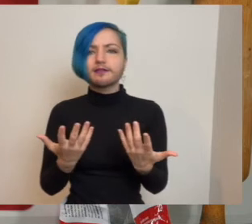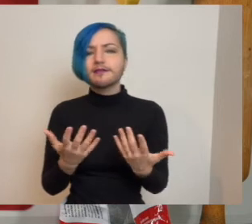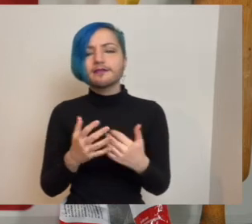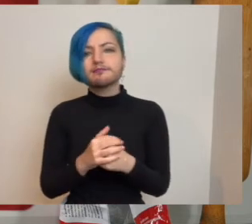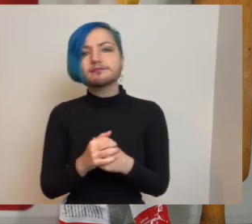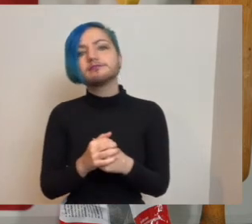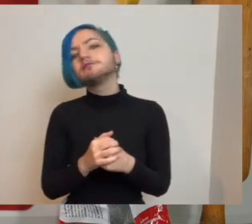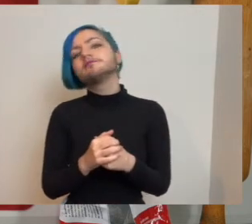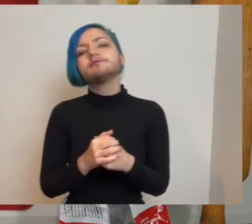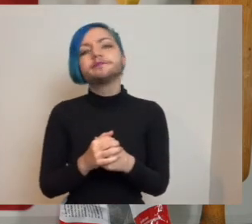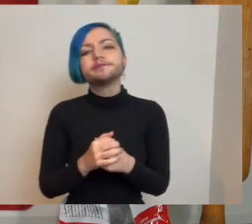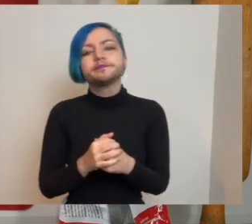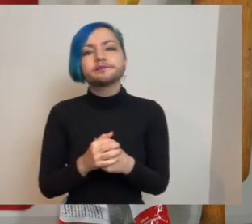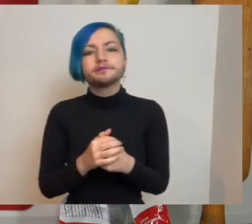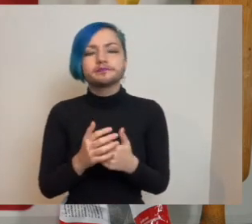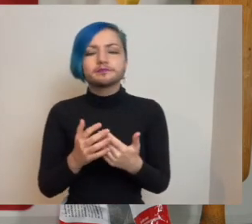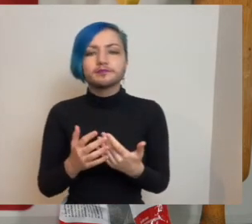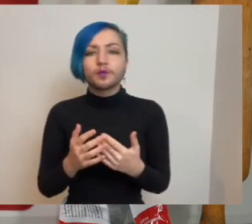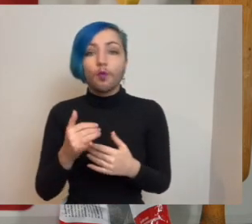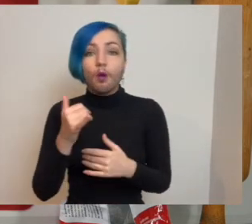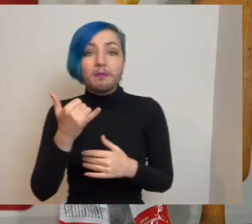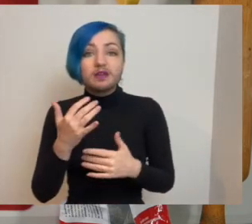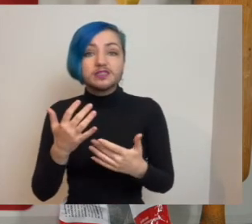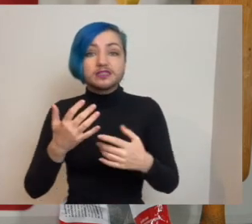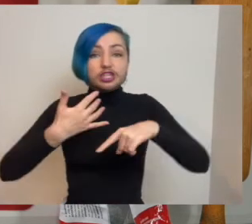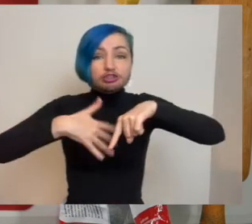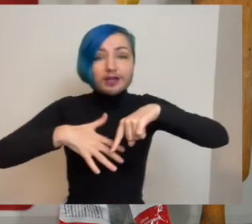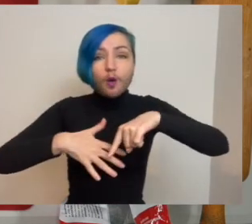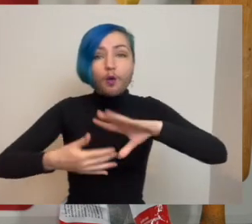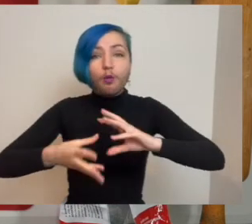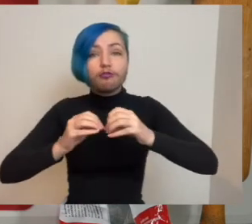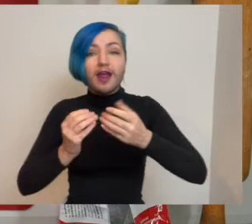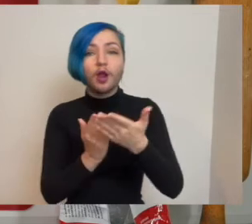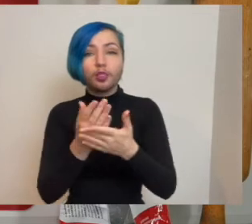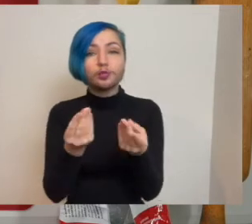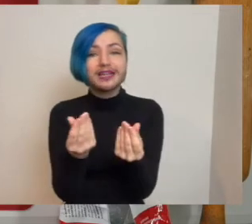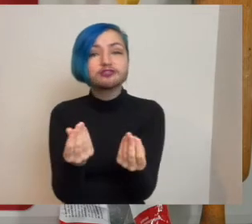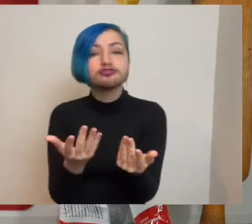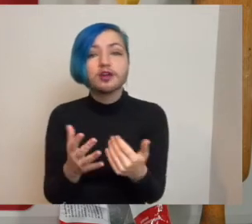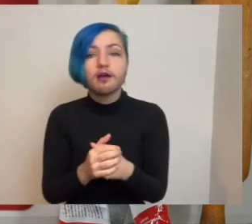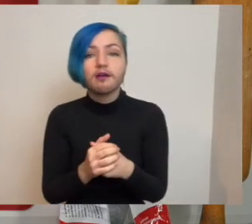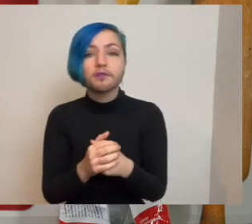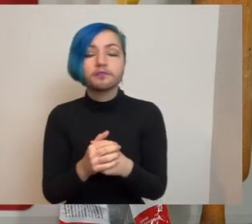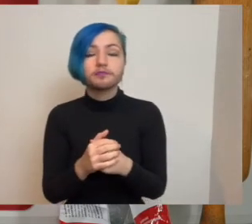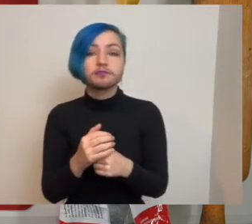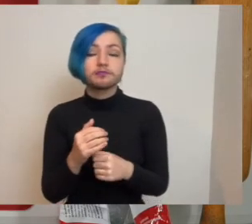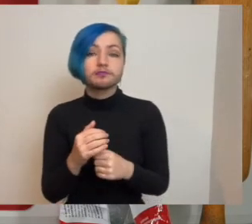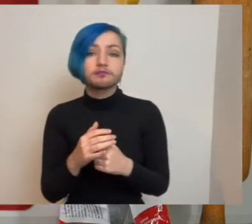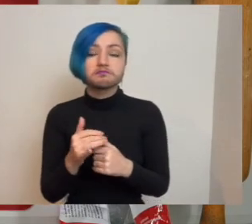your design. That's sort of supposed to maybe be shadow or something. Maybe kind of stylized